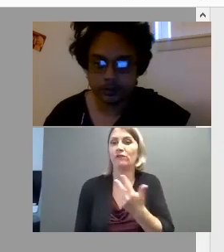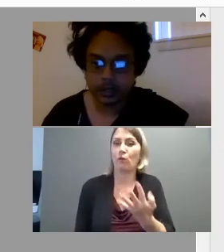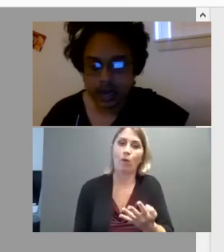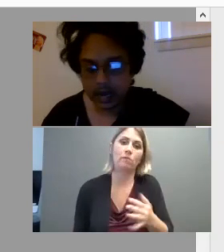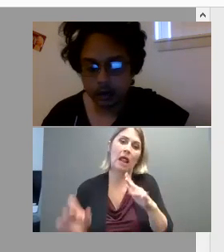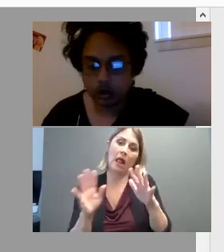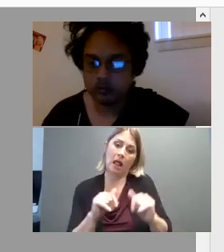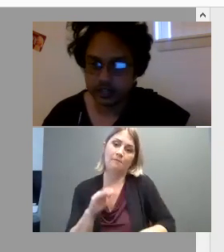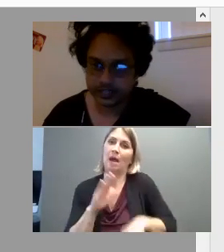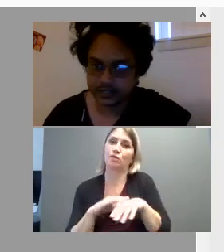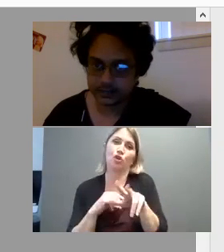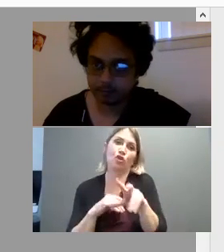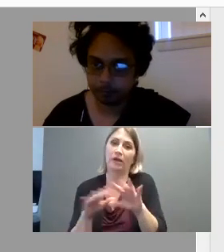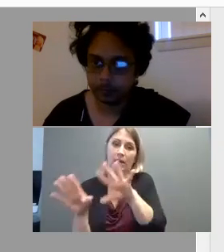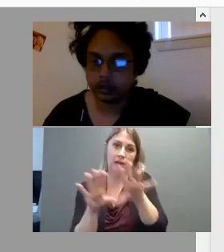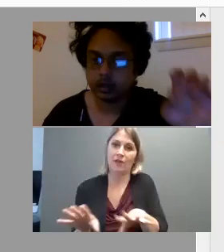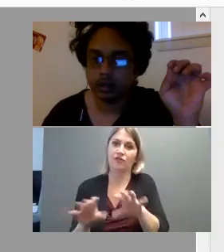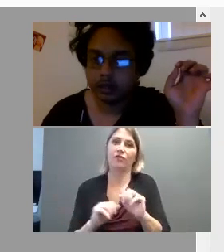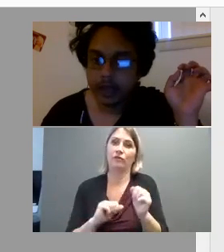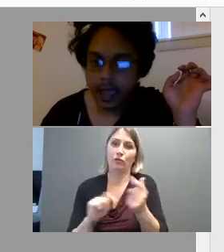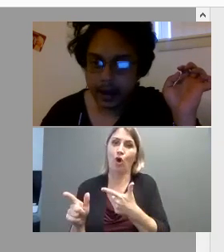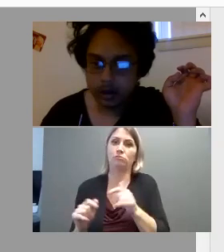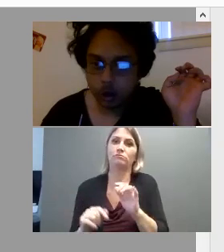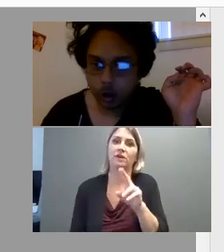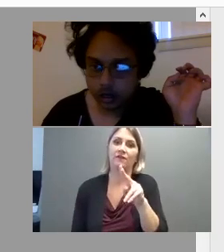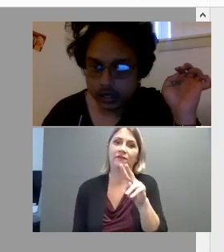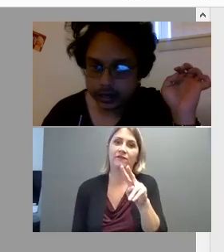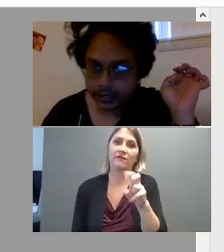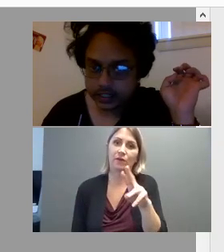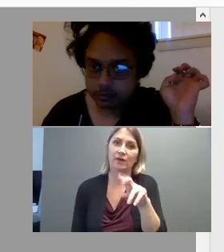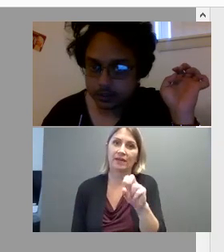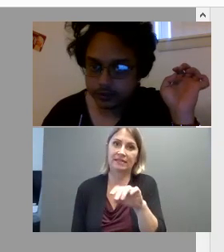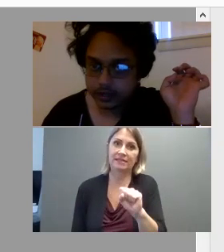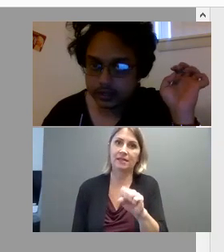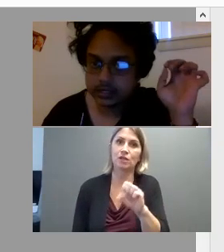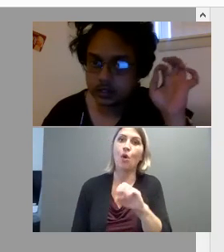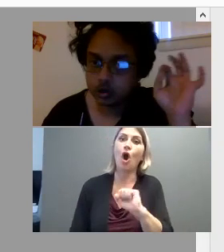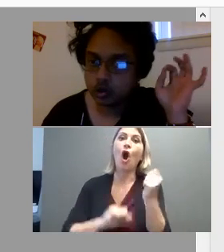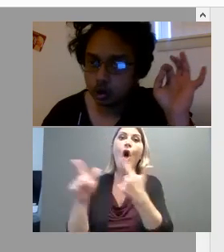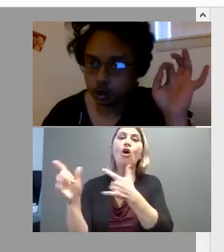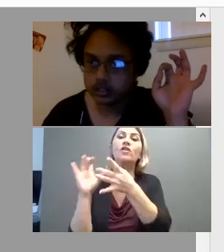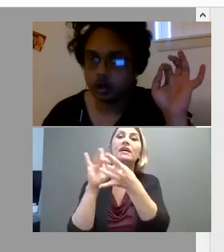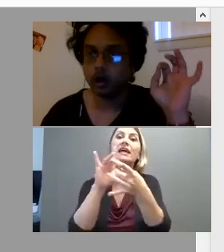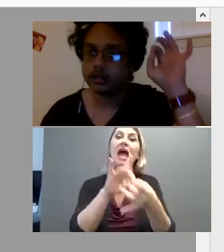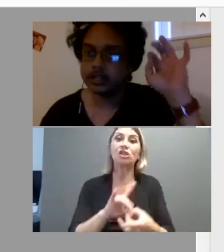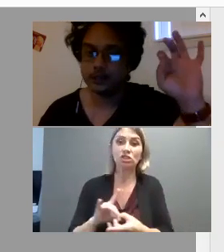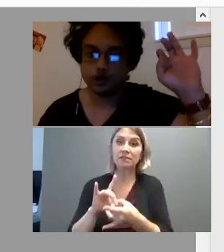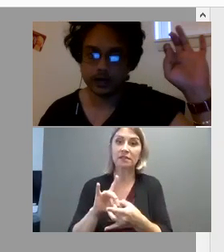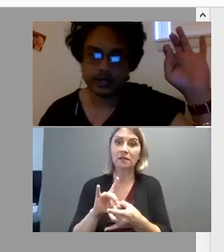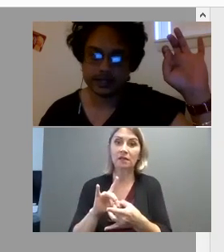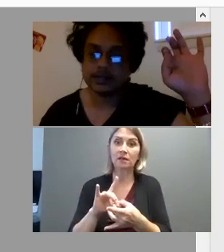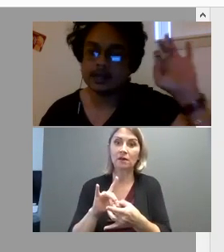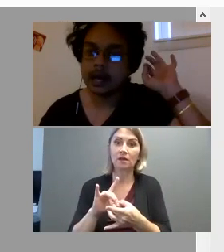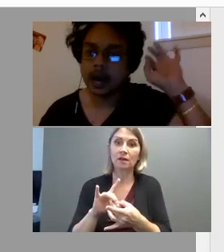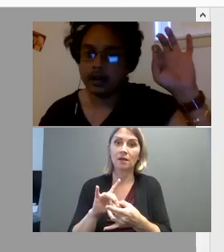to 13 are all vertices. And all the connections between these two nodes or these